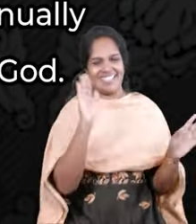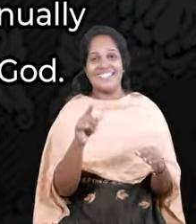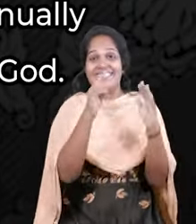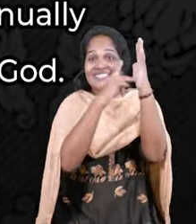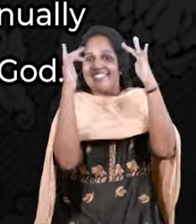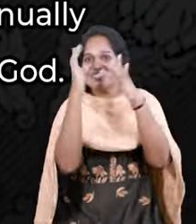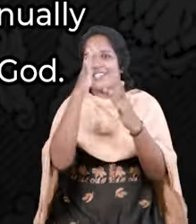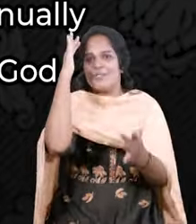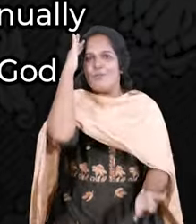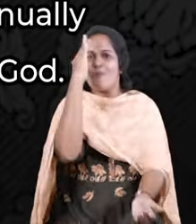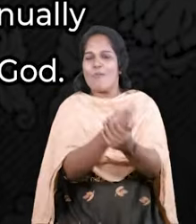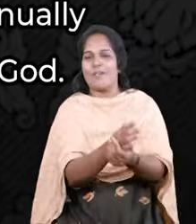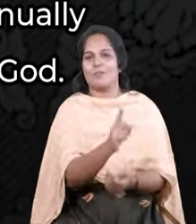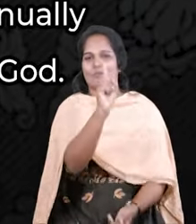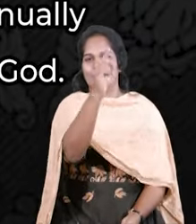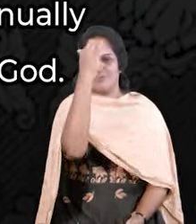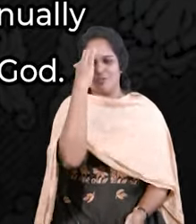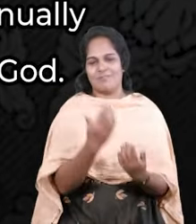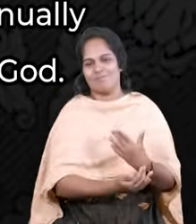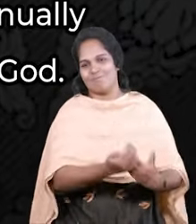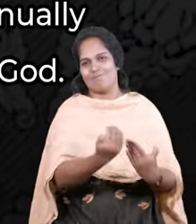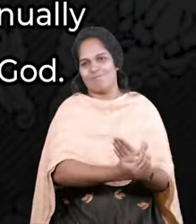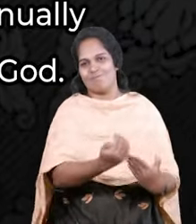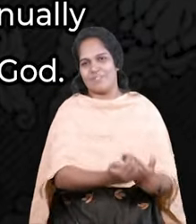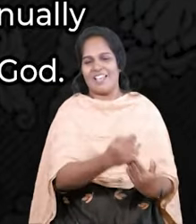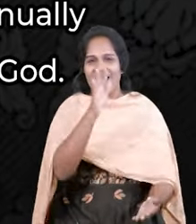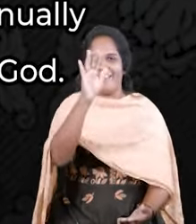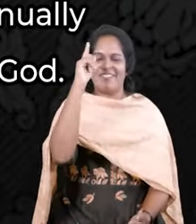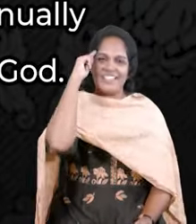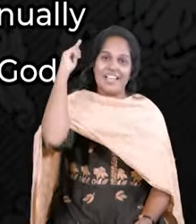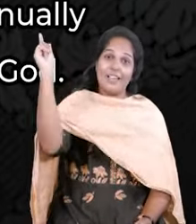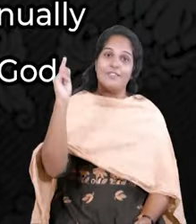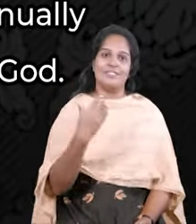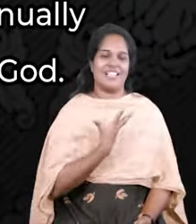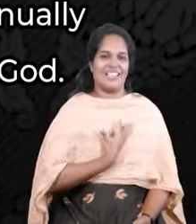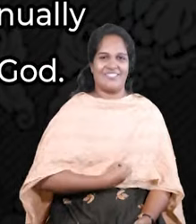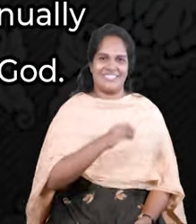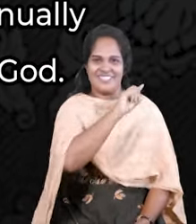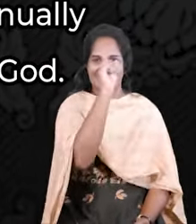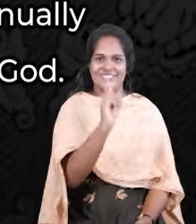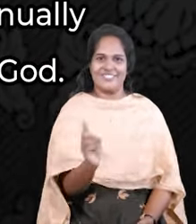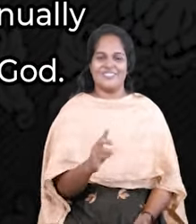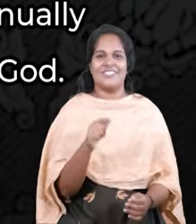or reproach, for the Lord Jesus will comfort us. To claim this promise,